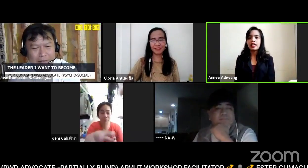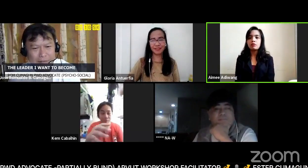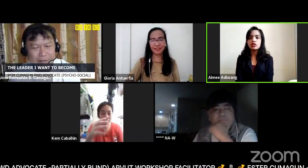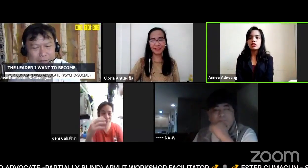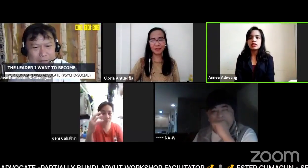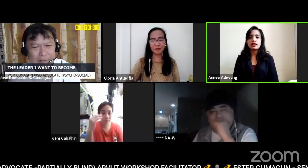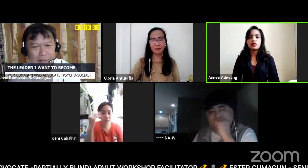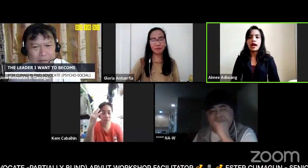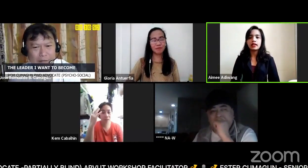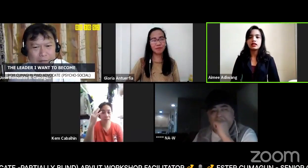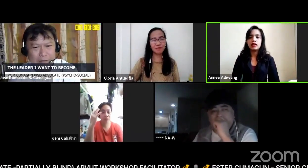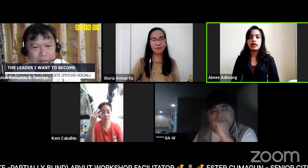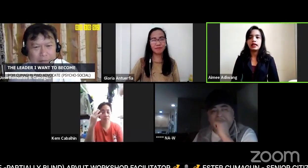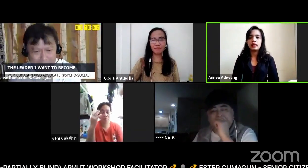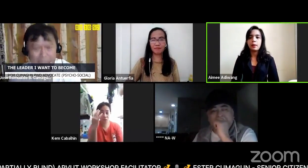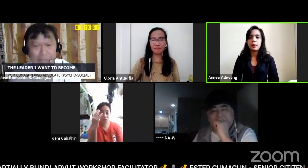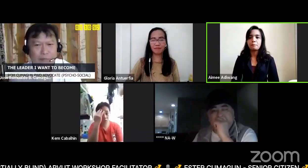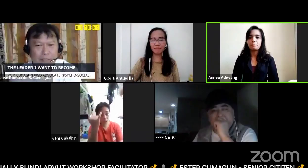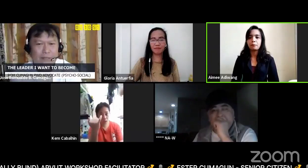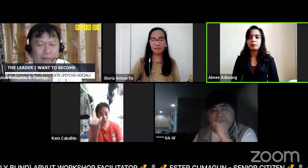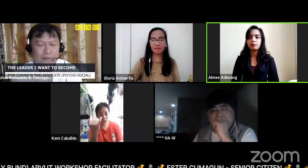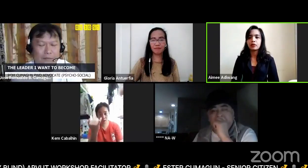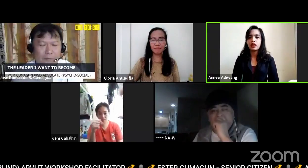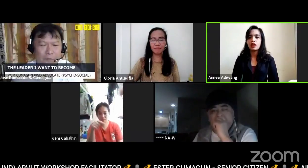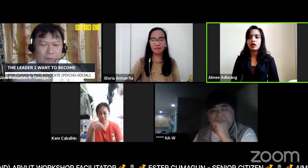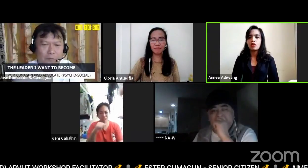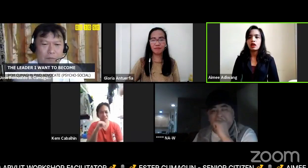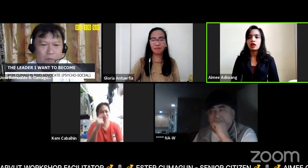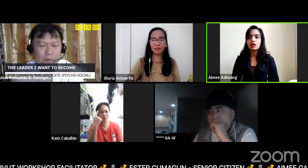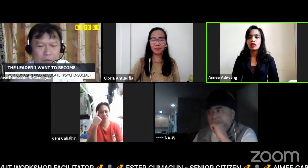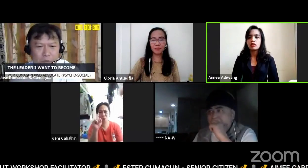Uh, Ken would just like to add. yeah,